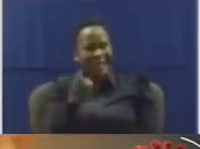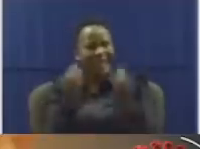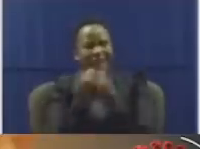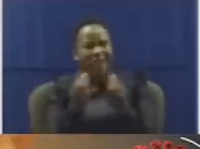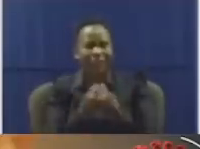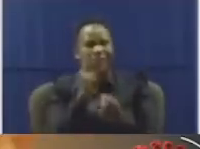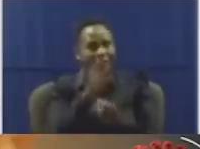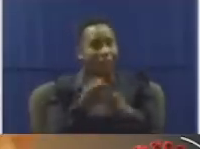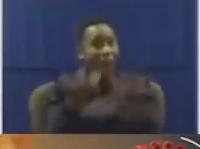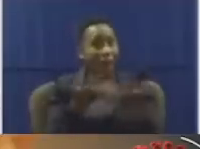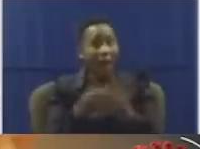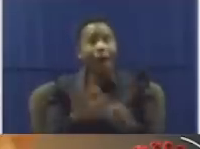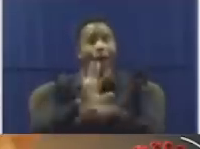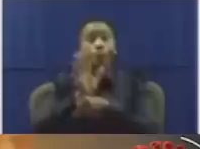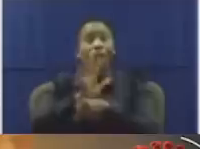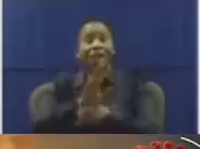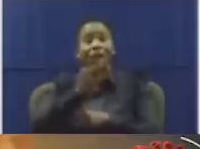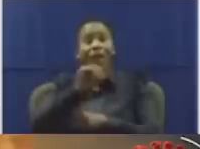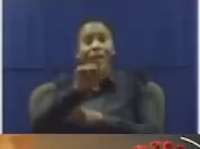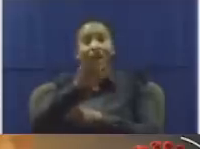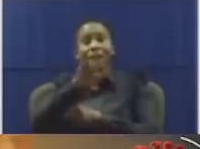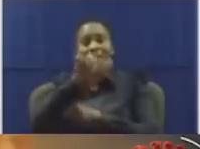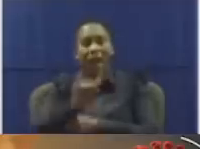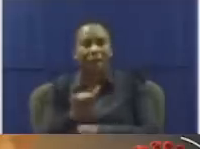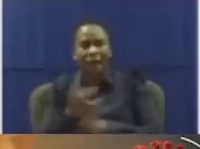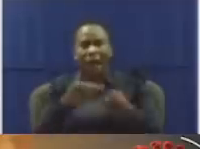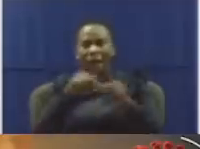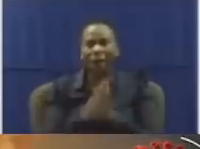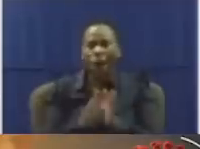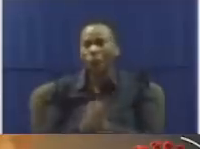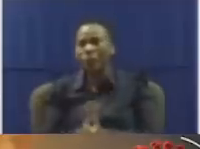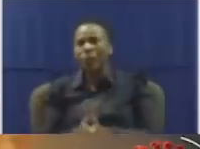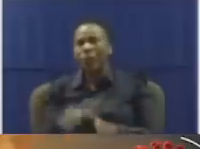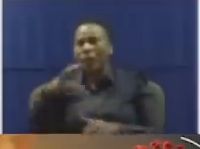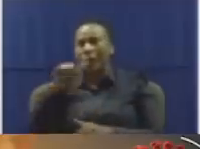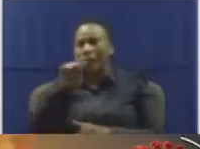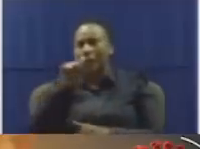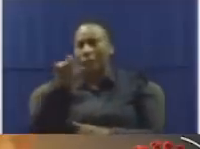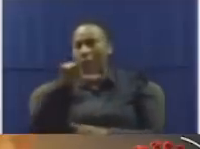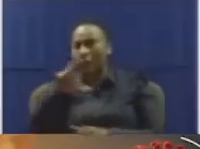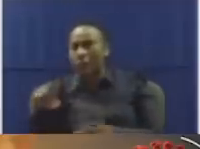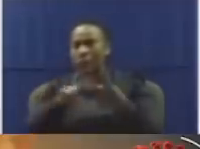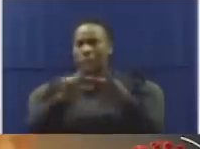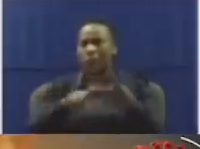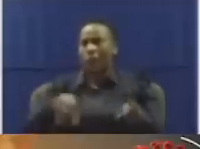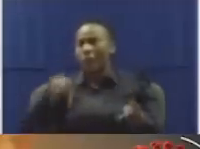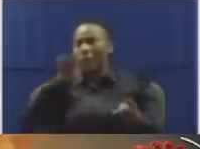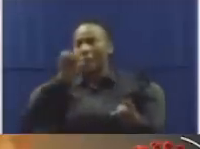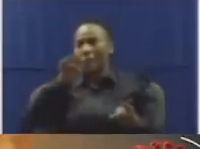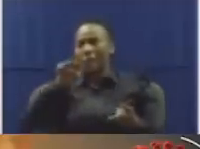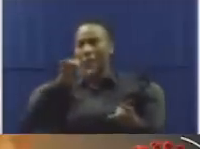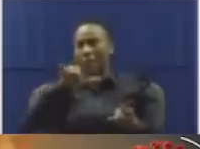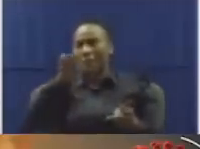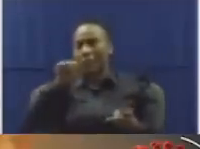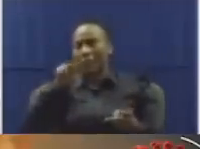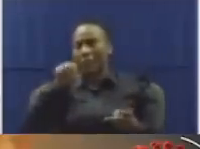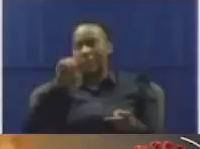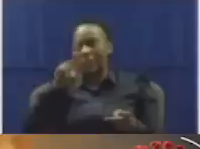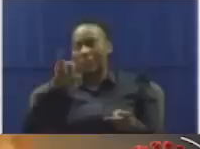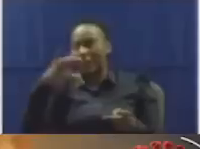mafia movies, about cartels, about syndicates and gangsters. If this was all above board and just